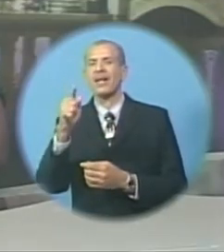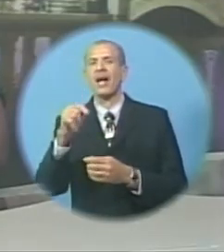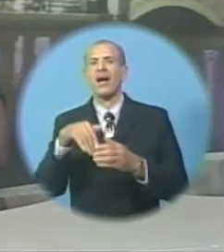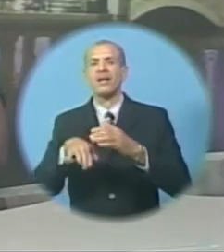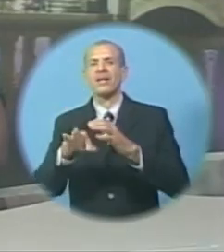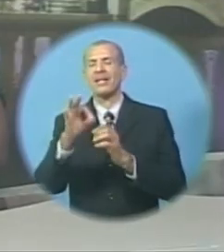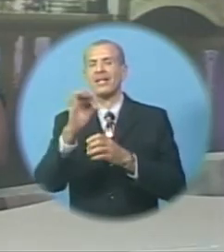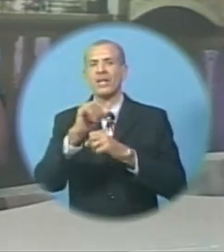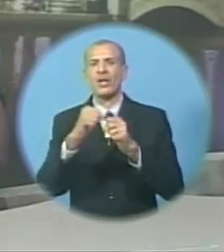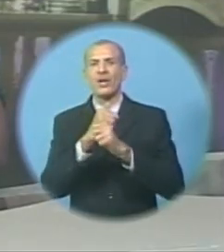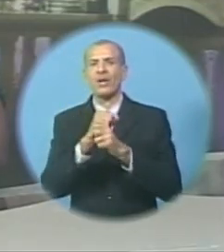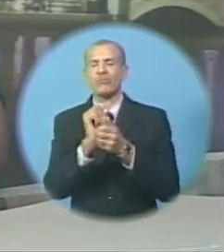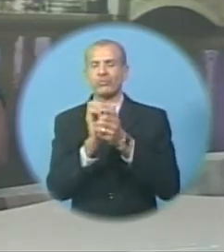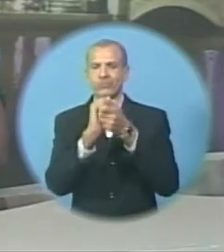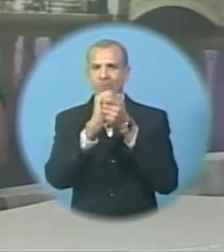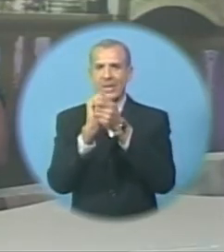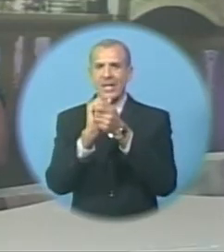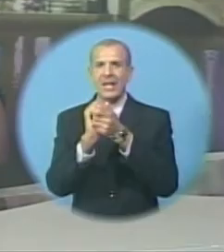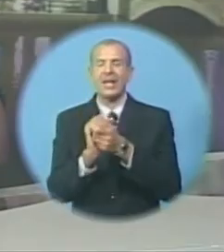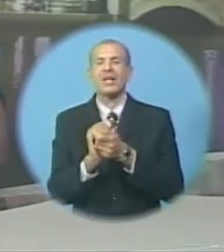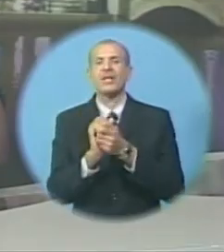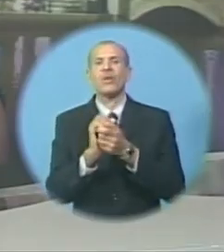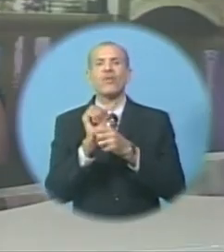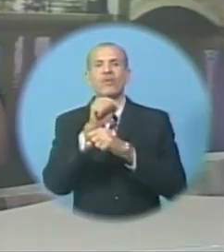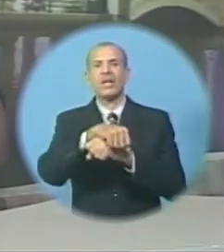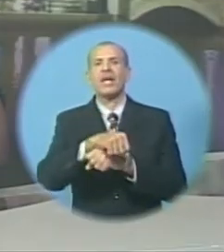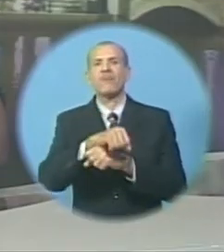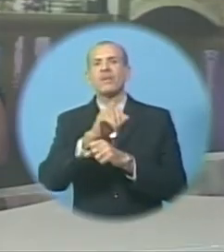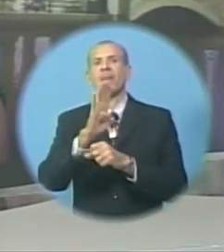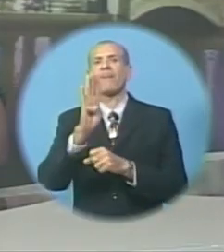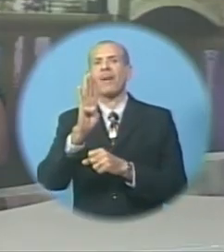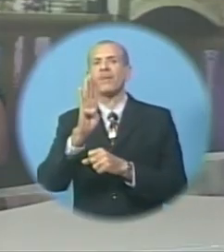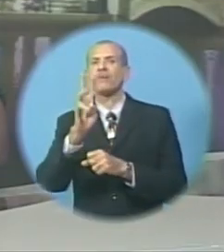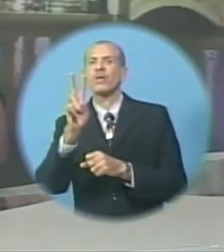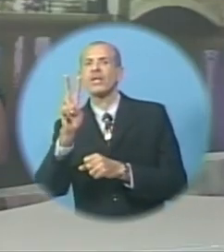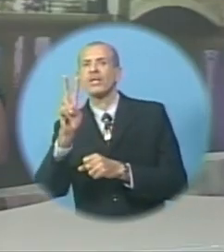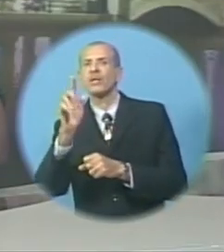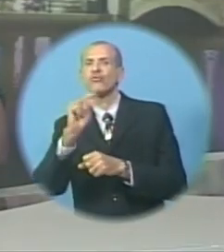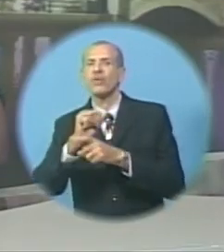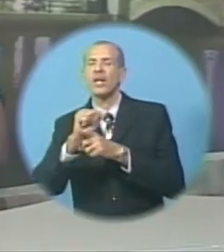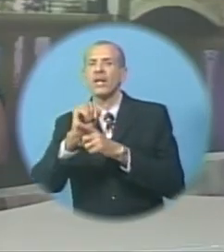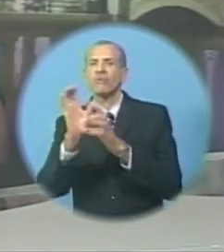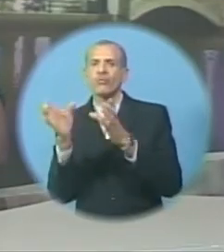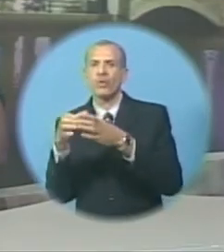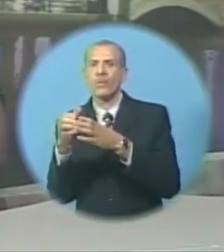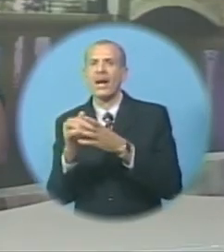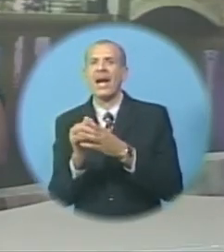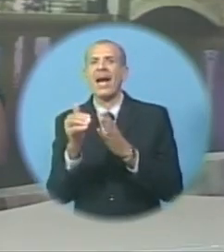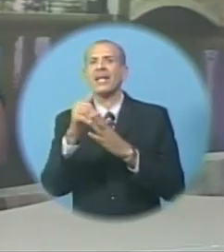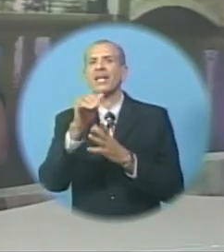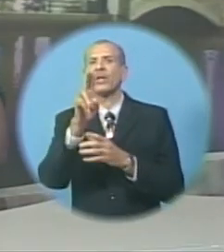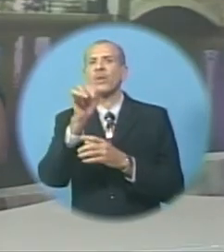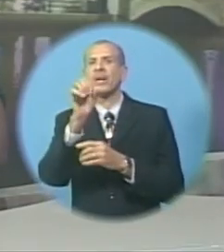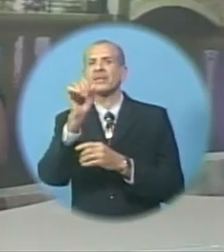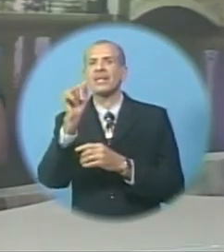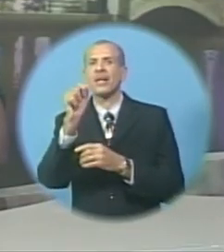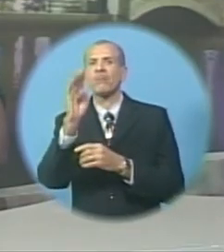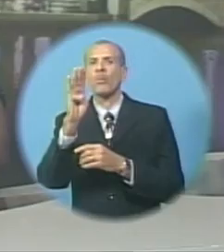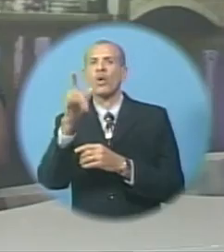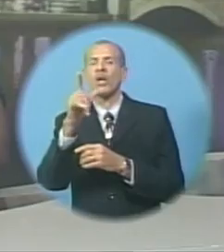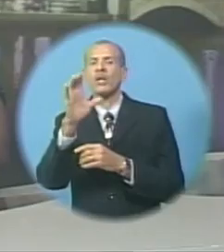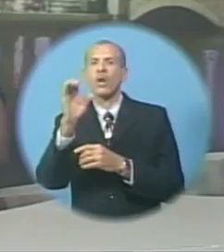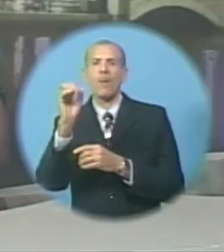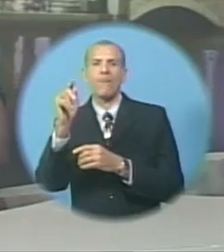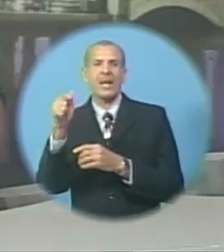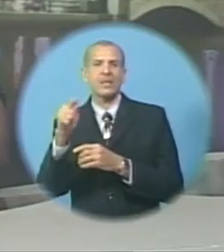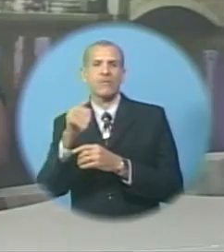Early this evening, they defeated the Barbados Vocational Training Board in the final game at the Usain Bolt Complex,